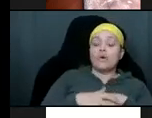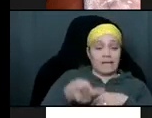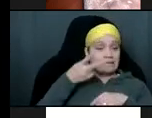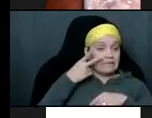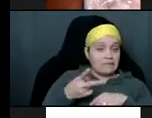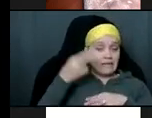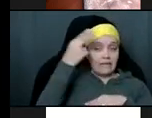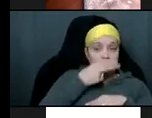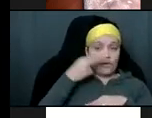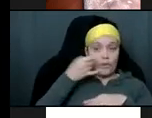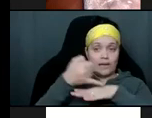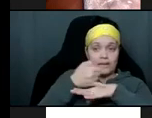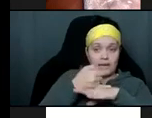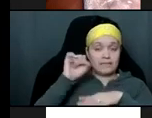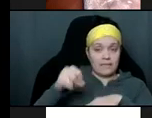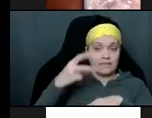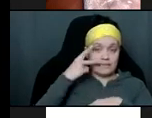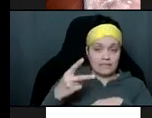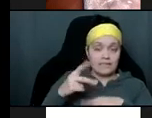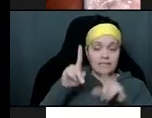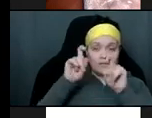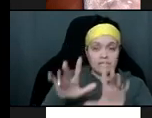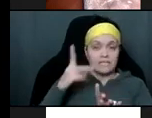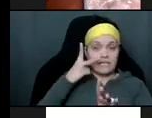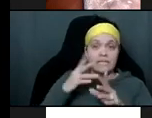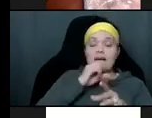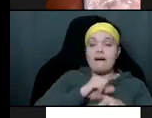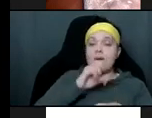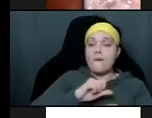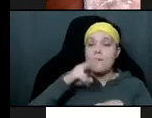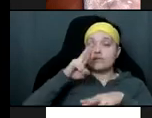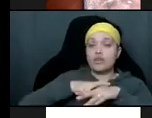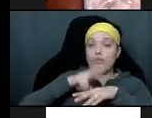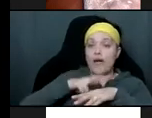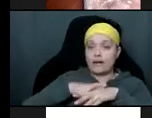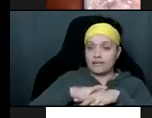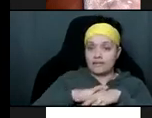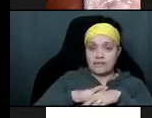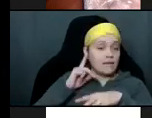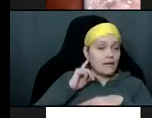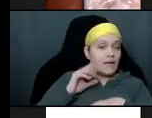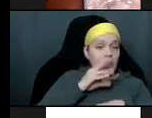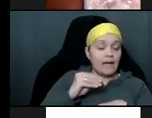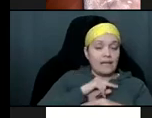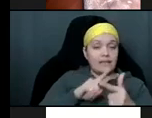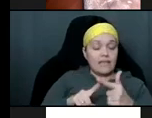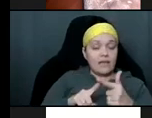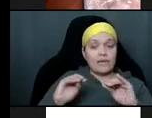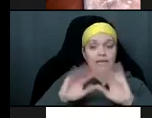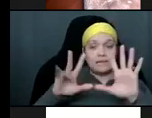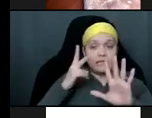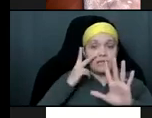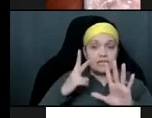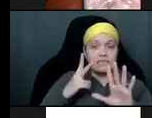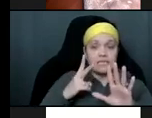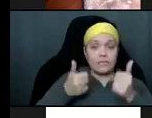the Hawaiian Islands and we can do tests to see how old the rocks are. And we can then quite clearly see the